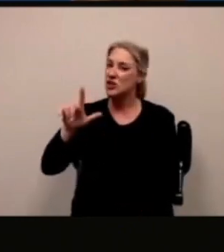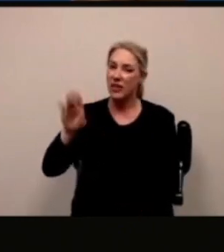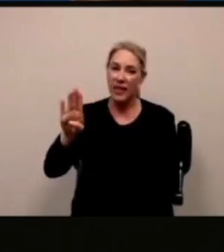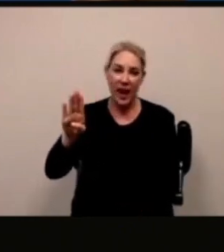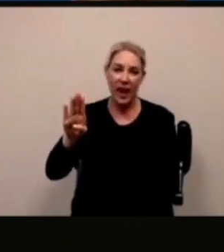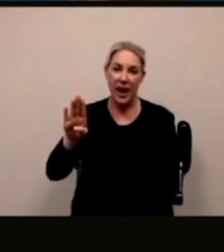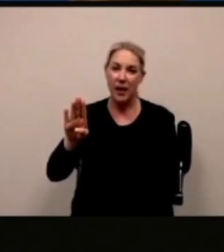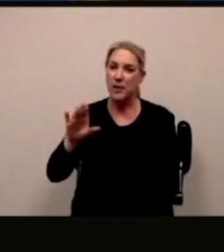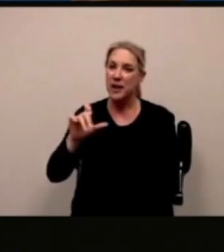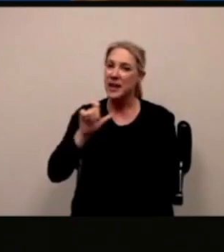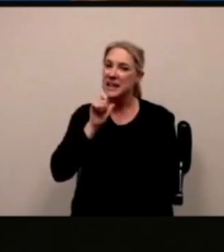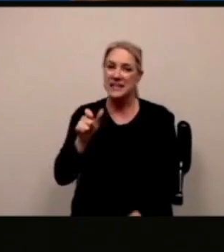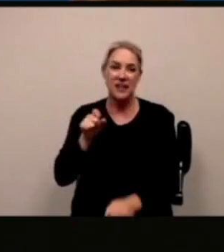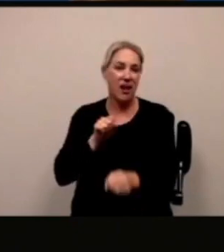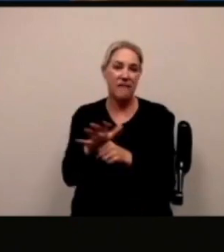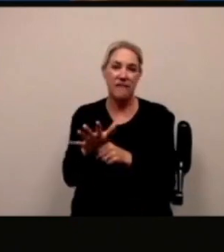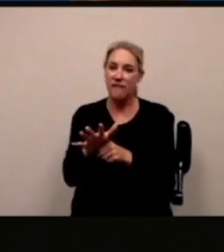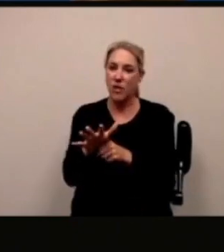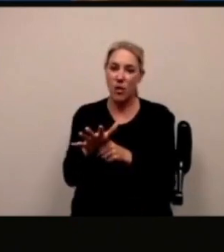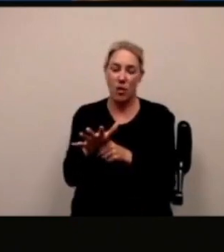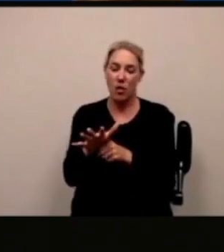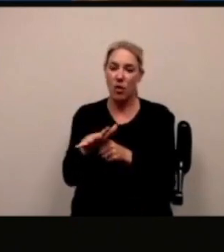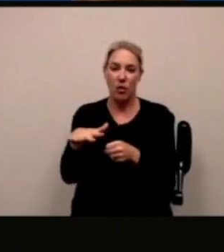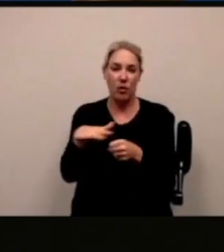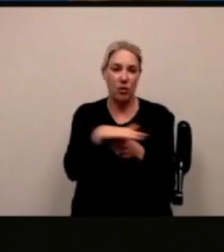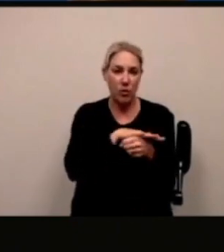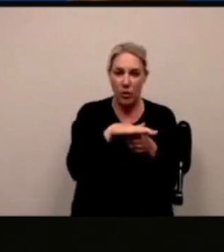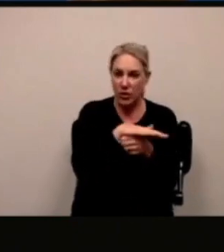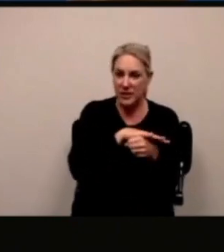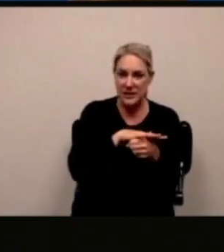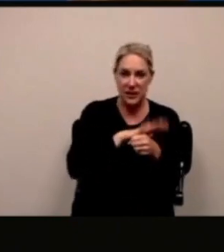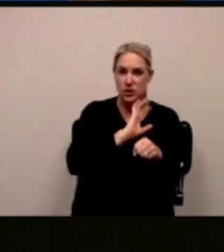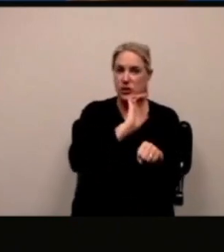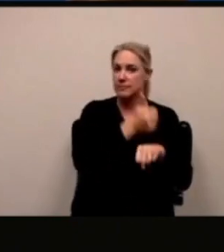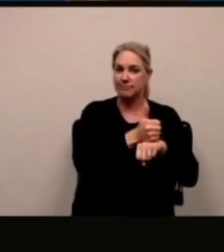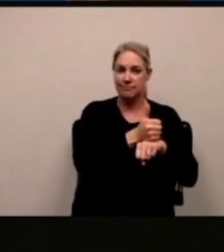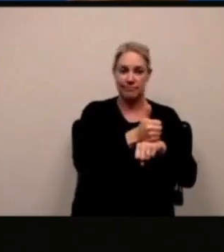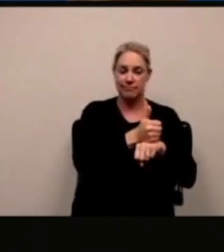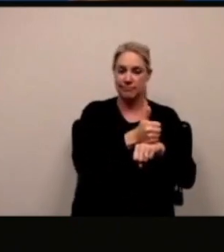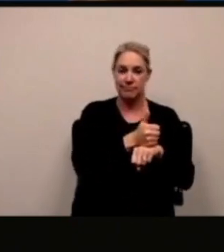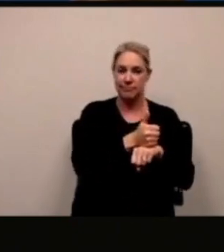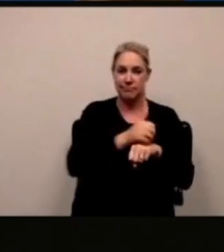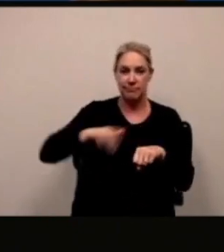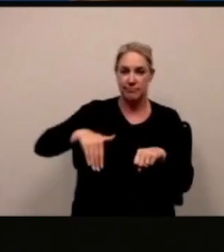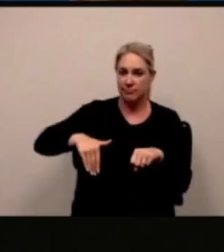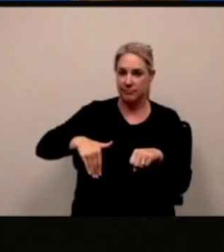have the full localization in place.